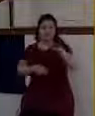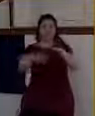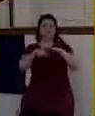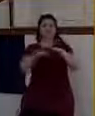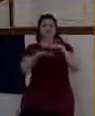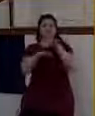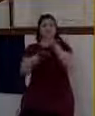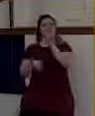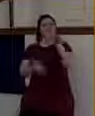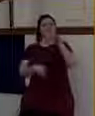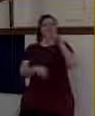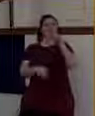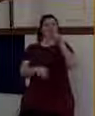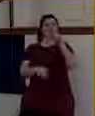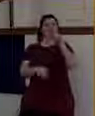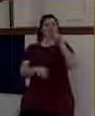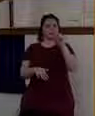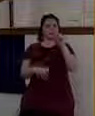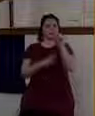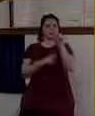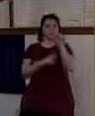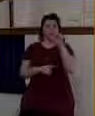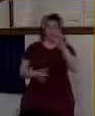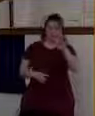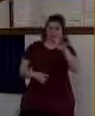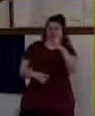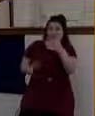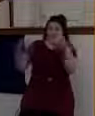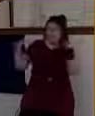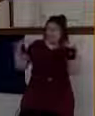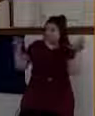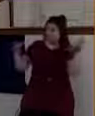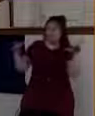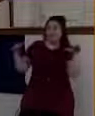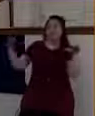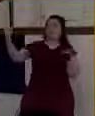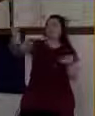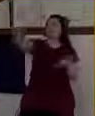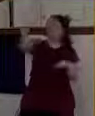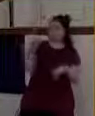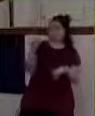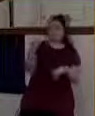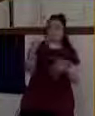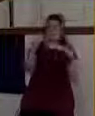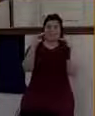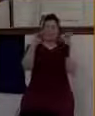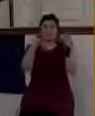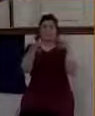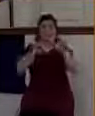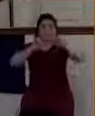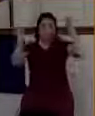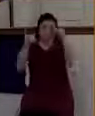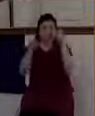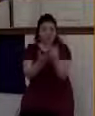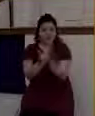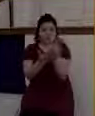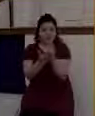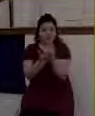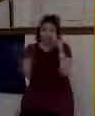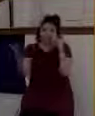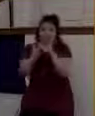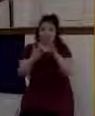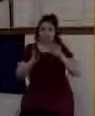the Galatians? Look, if an angel from heaven comes and preaches you another gospel, contrary to the gospel that I